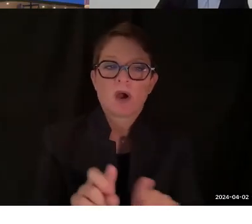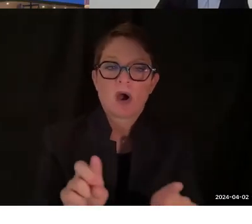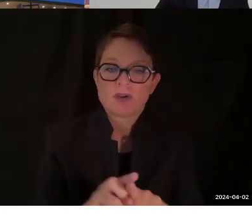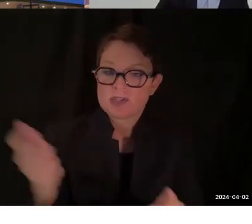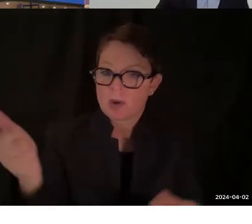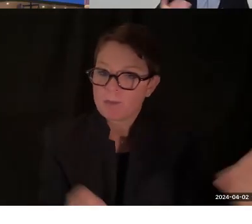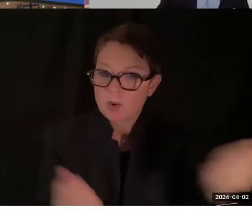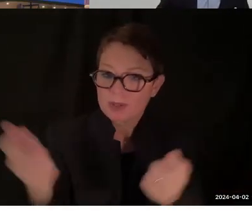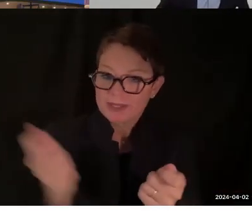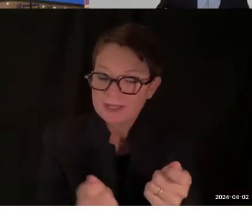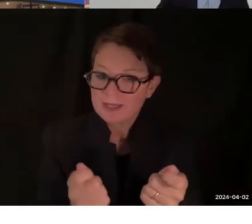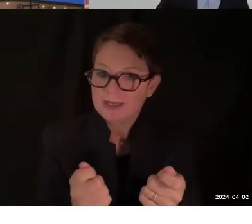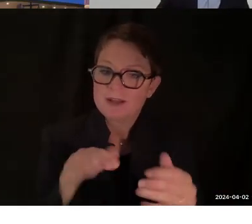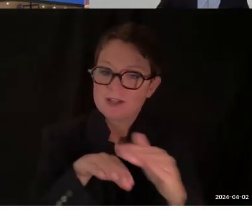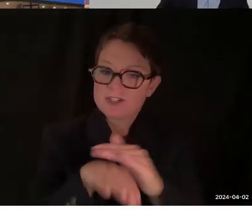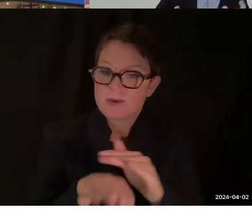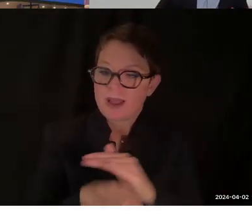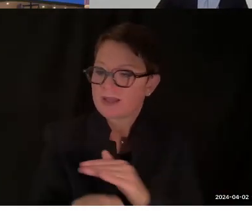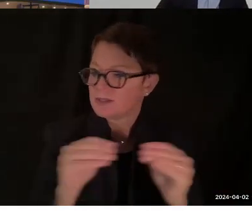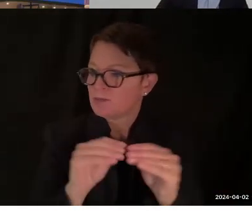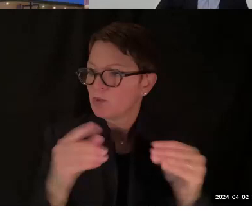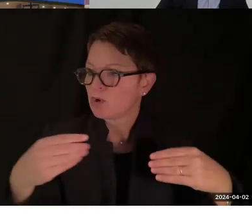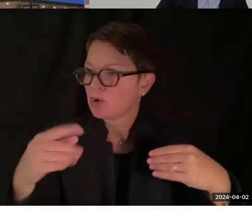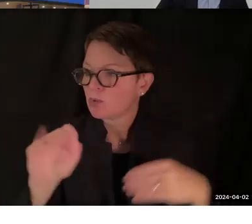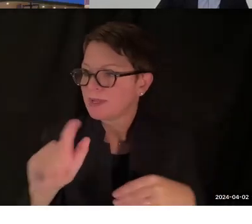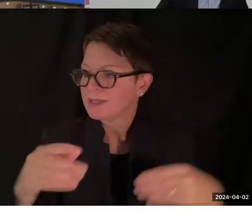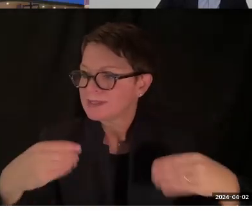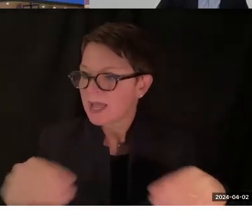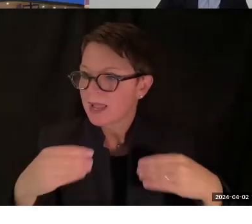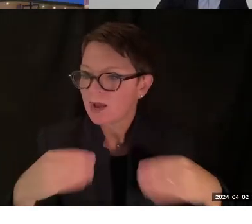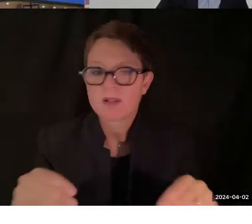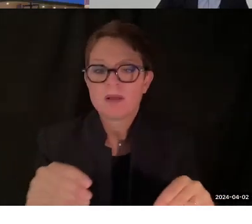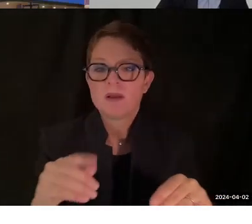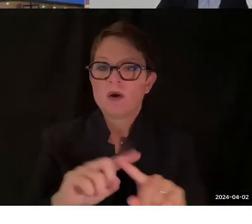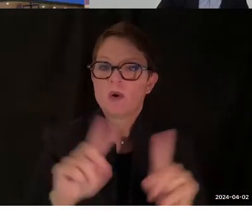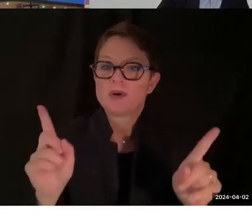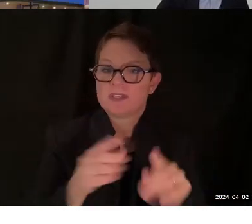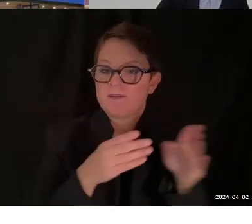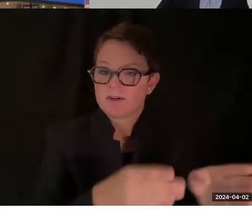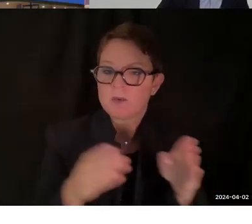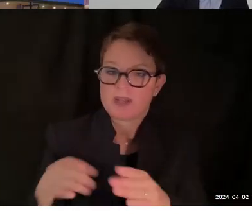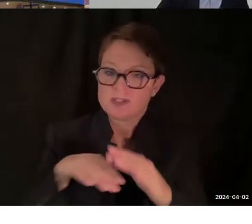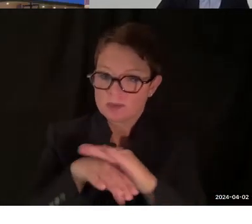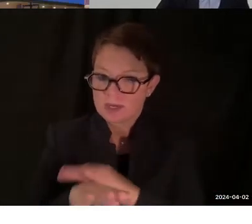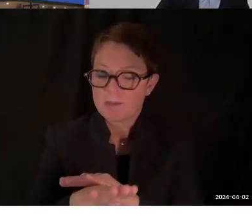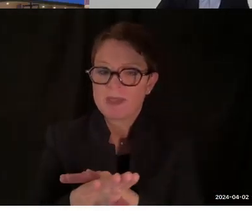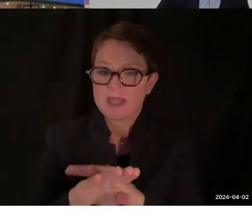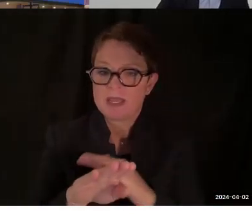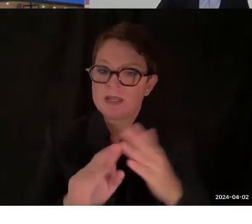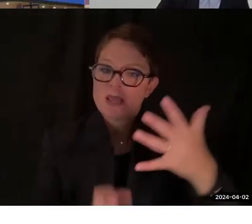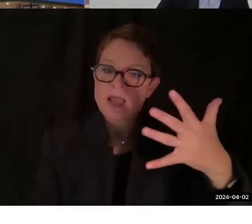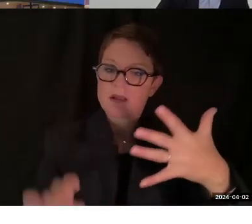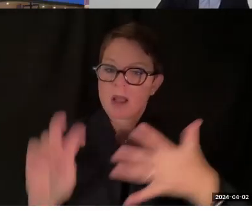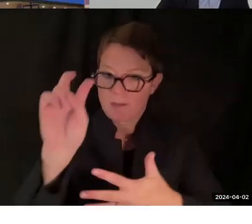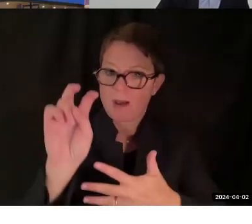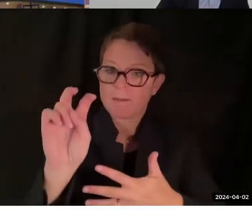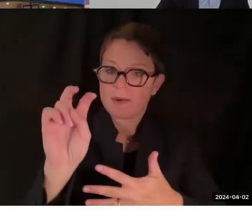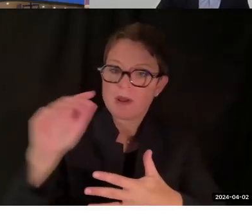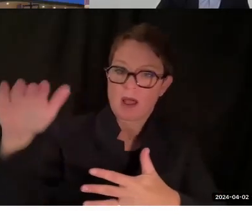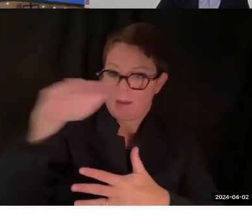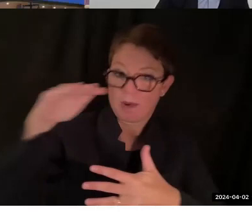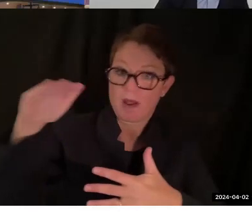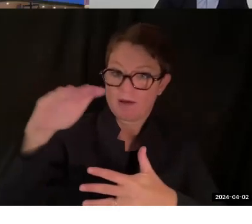in, whether it's to access that retail promenade or on event times to be able to come in and come up to the arena up